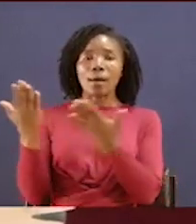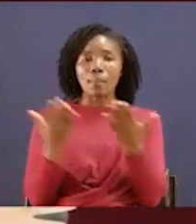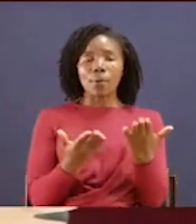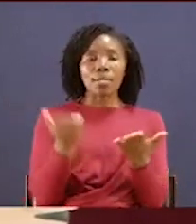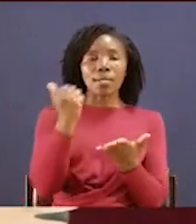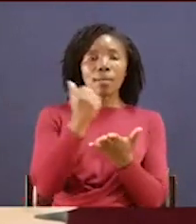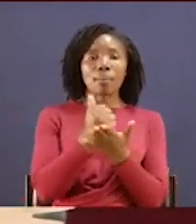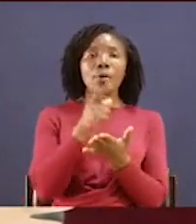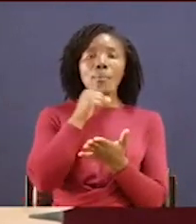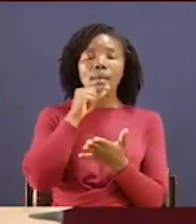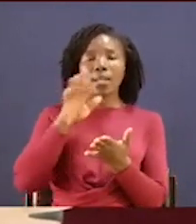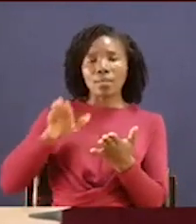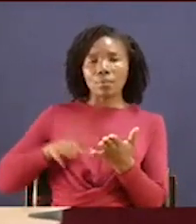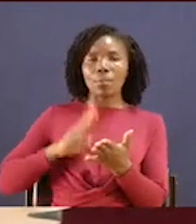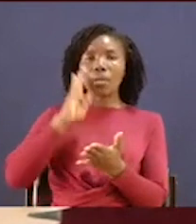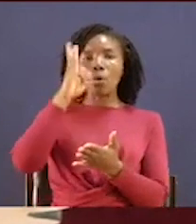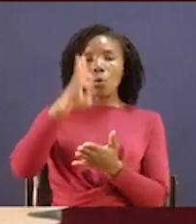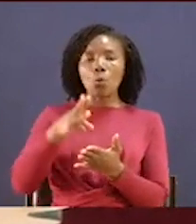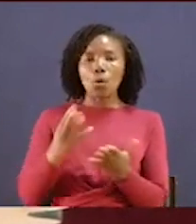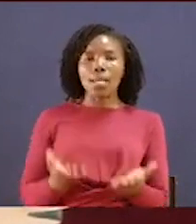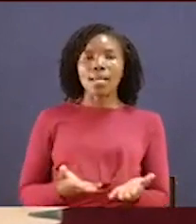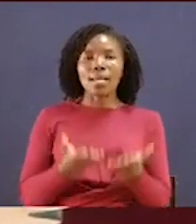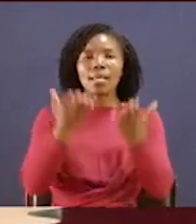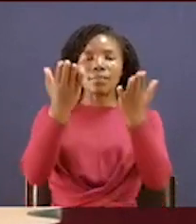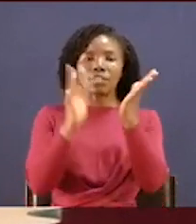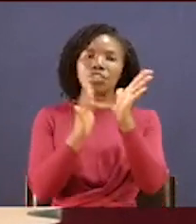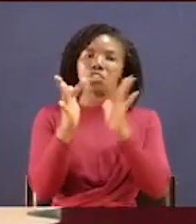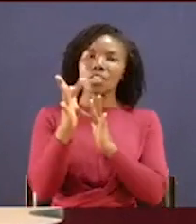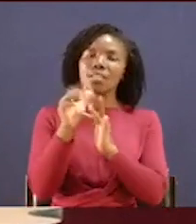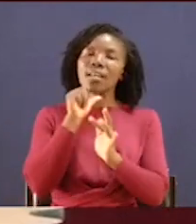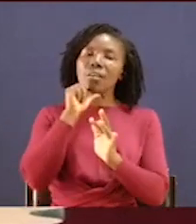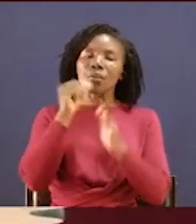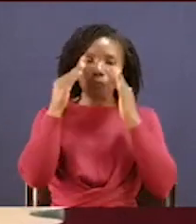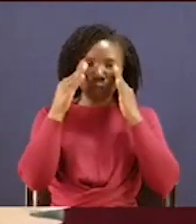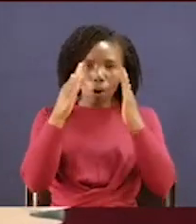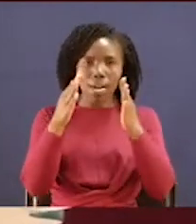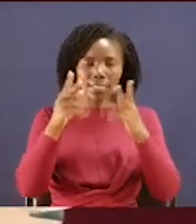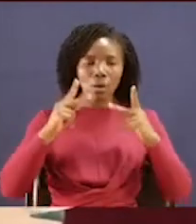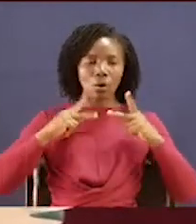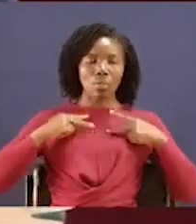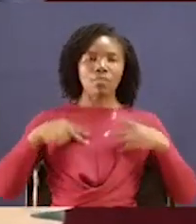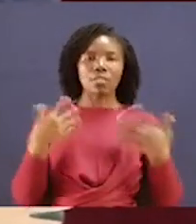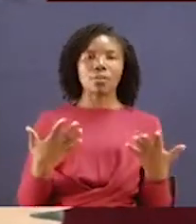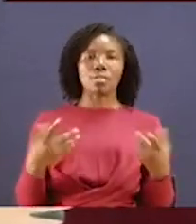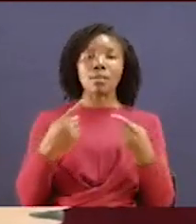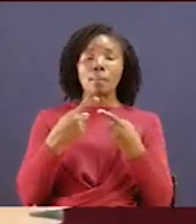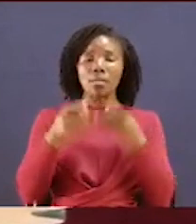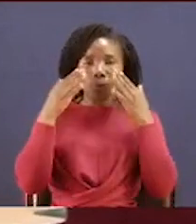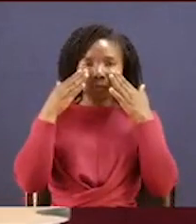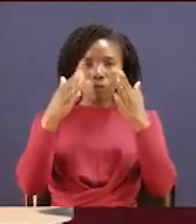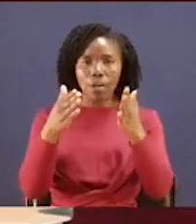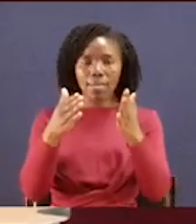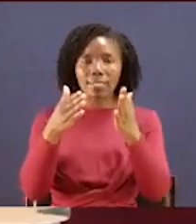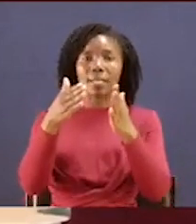around them. It doesn't matter the temptations that rise around them. They stick to the path and they stay on the path. Let me speak to the